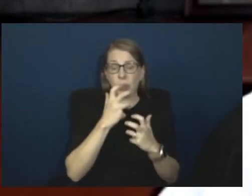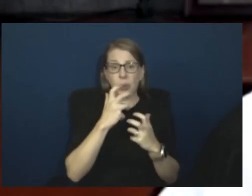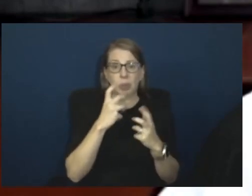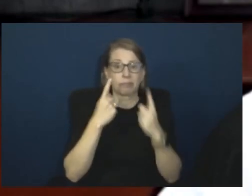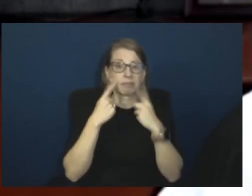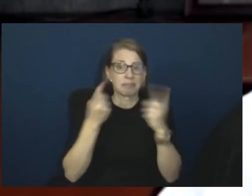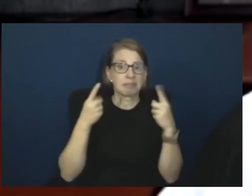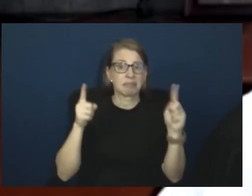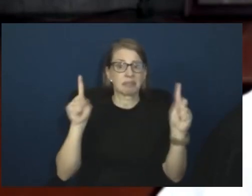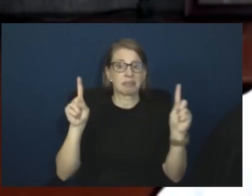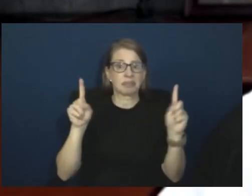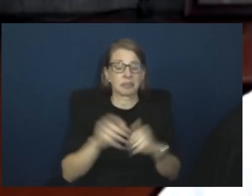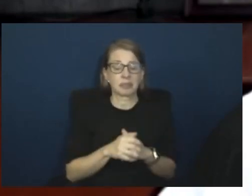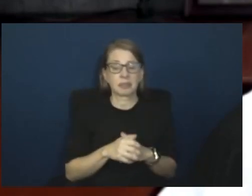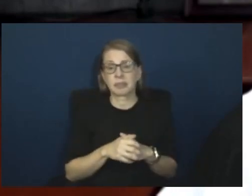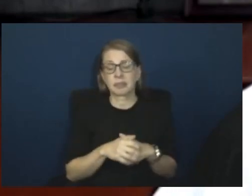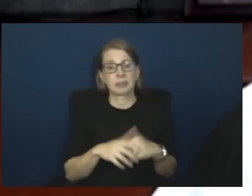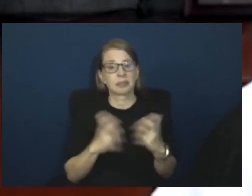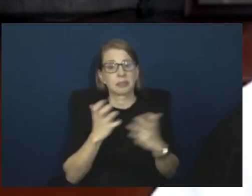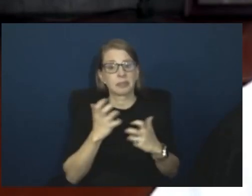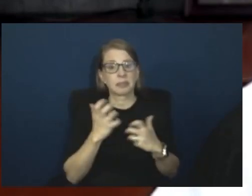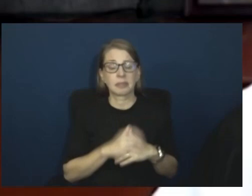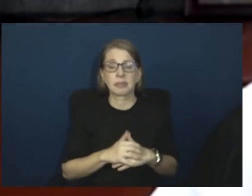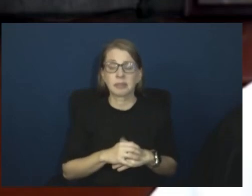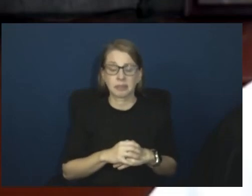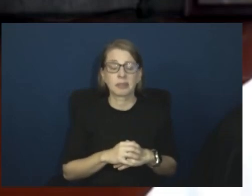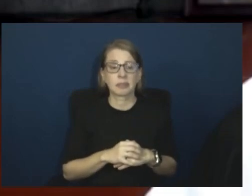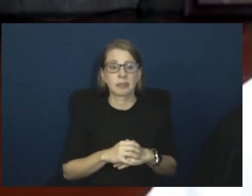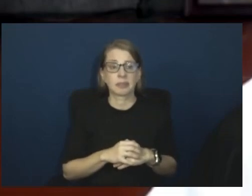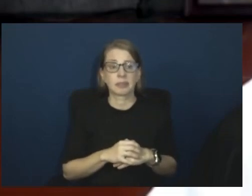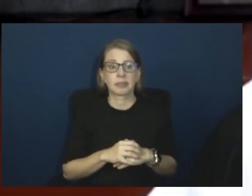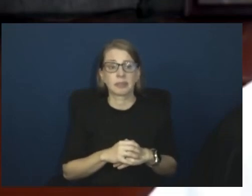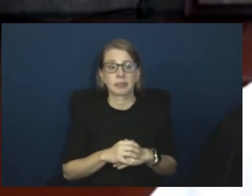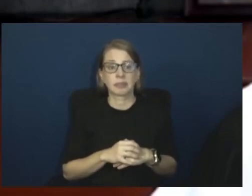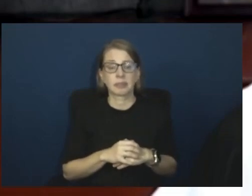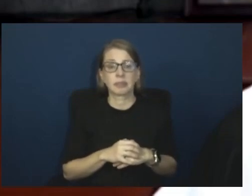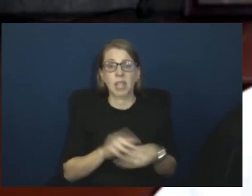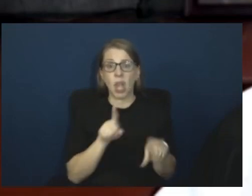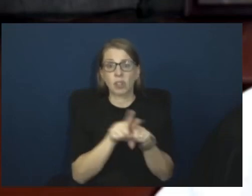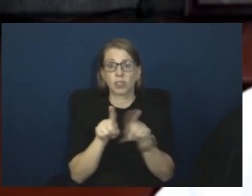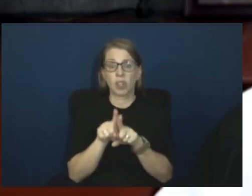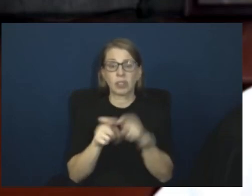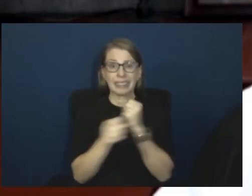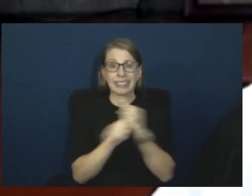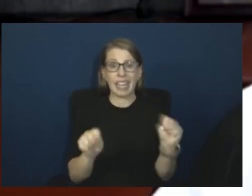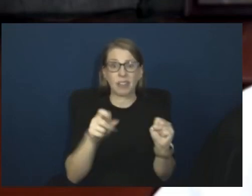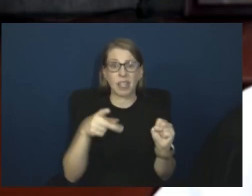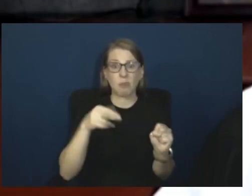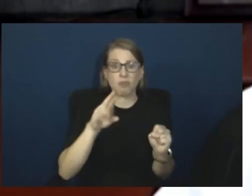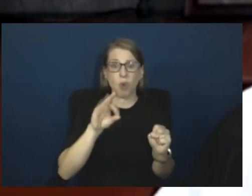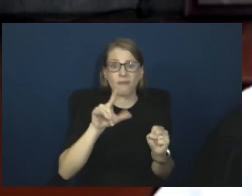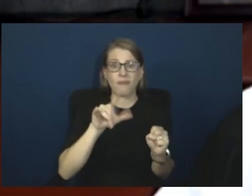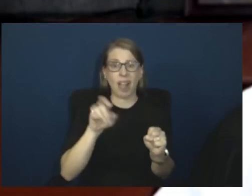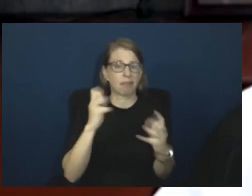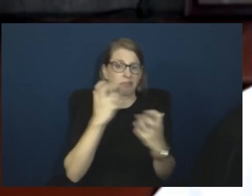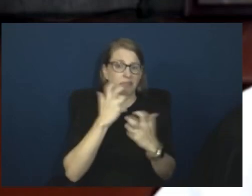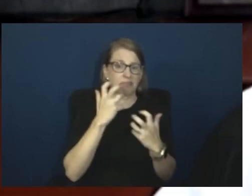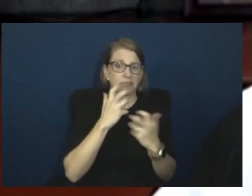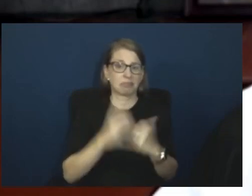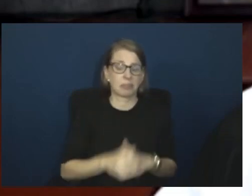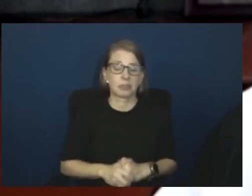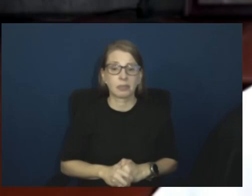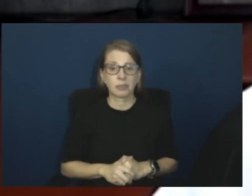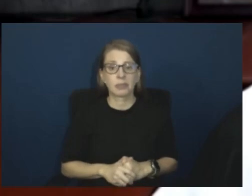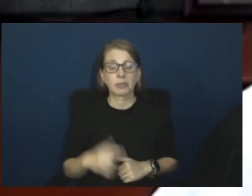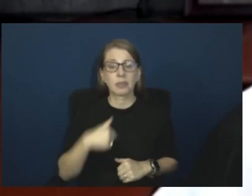efficacy rates and actually also an incredible safety profile. So I would